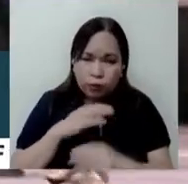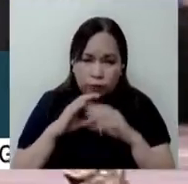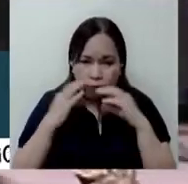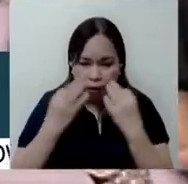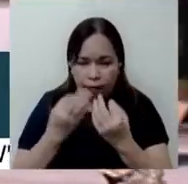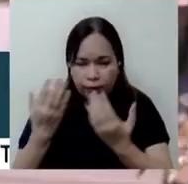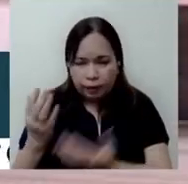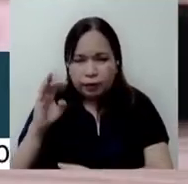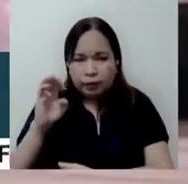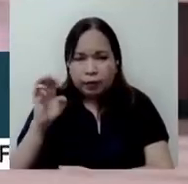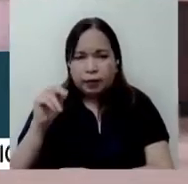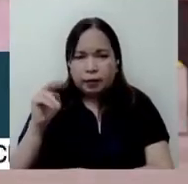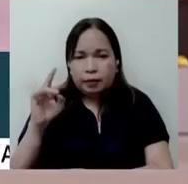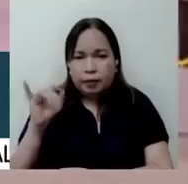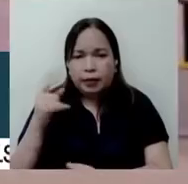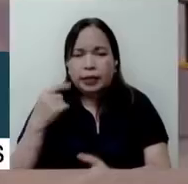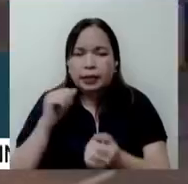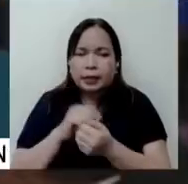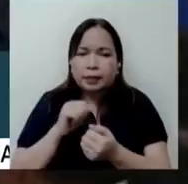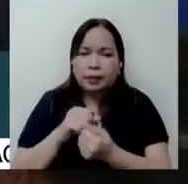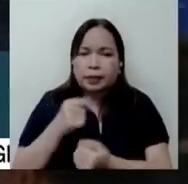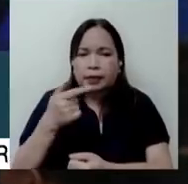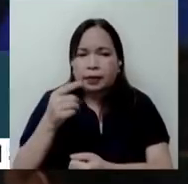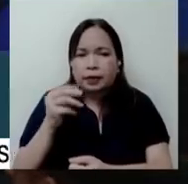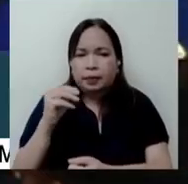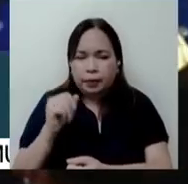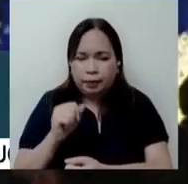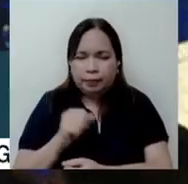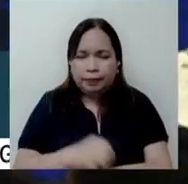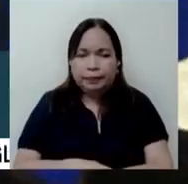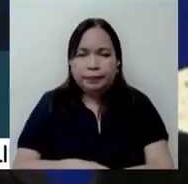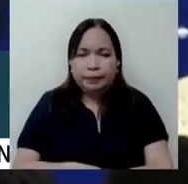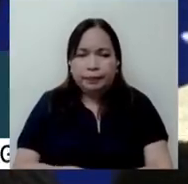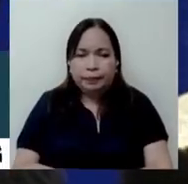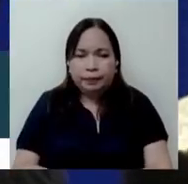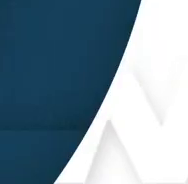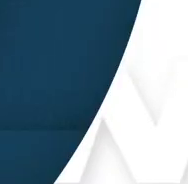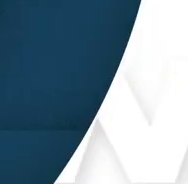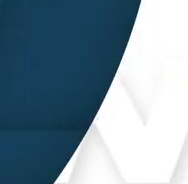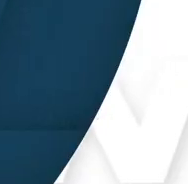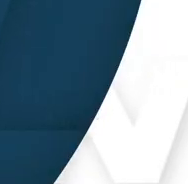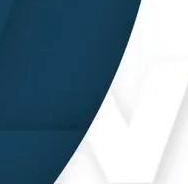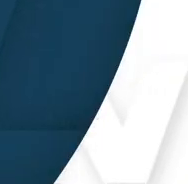to his GMA colleagues, also our colleagues in the broadcasting industry. He will be missed.